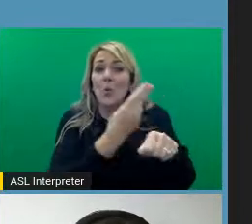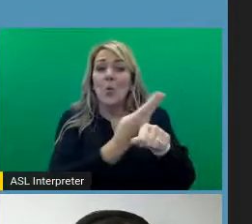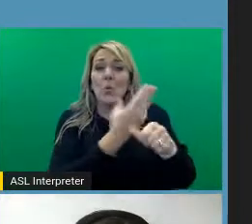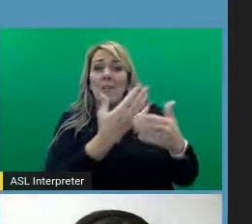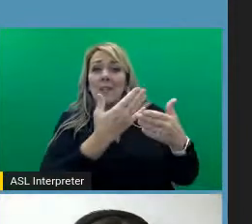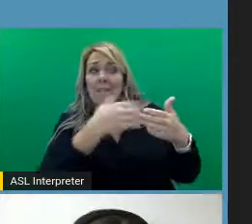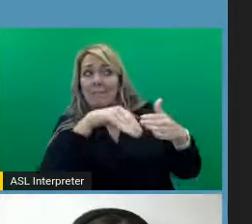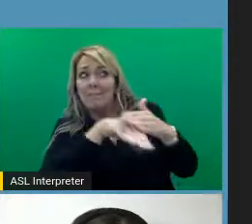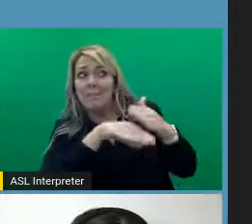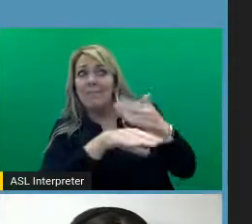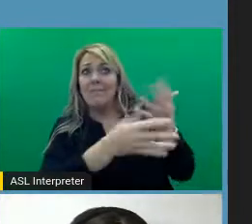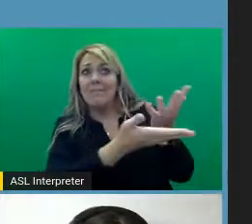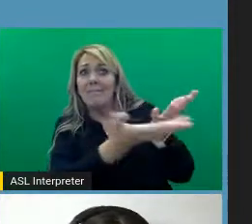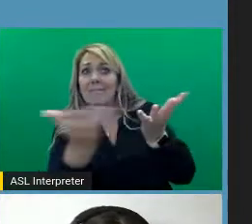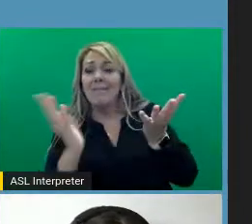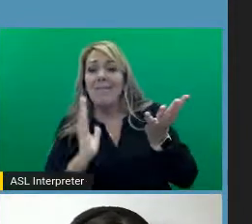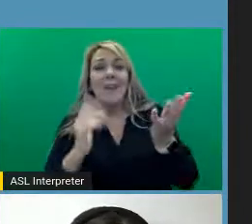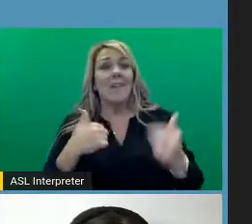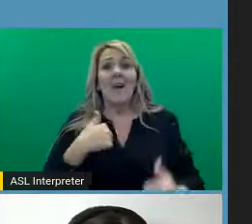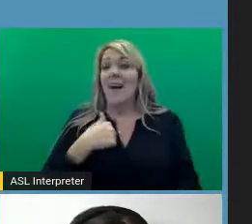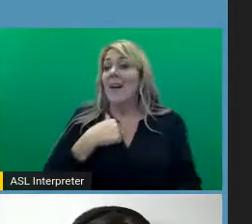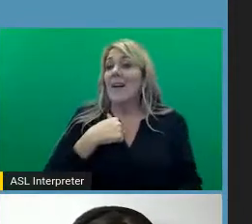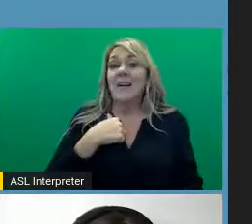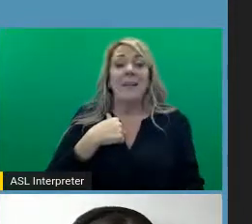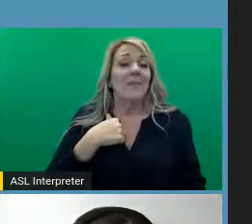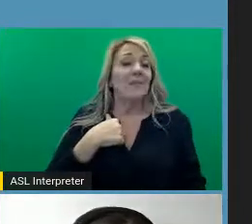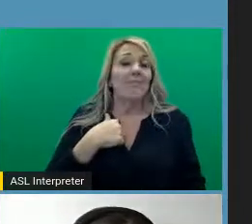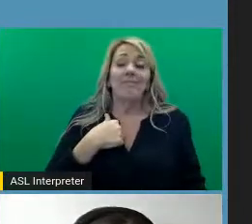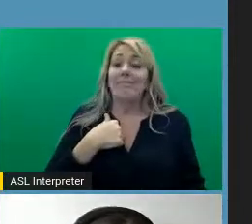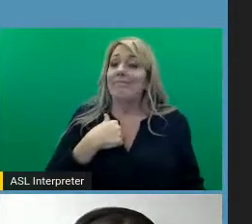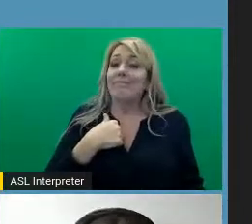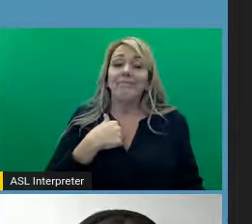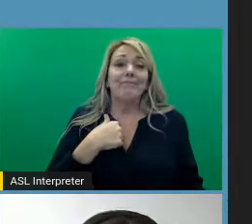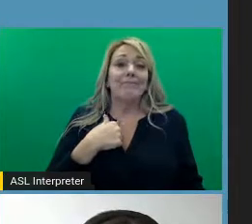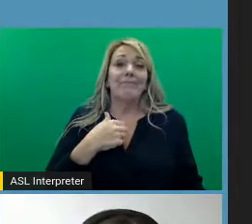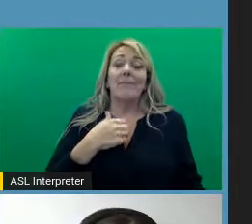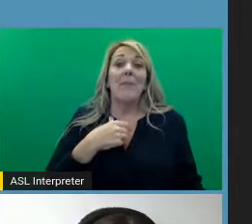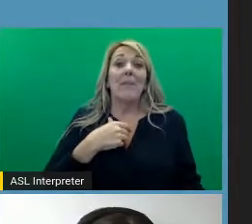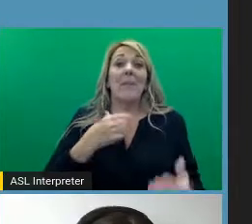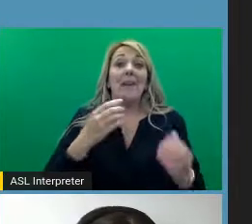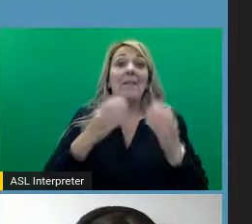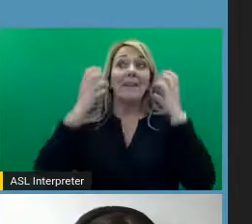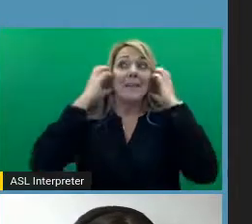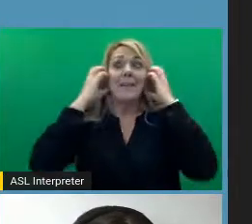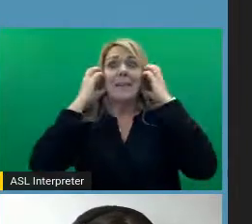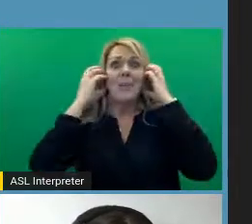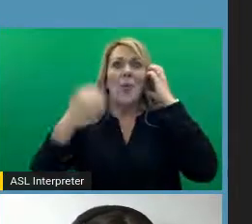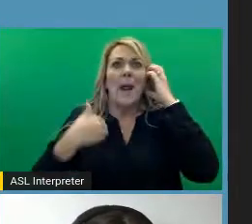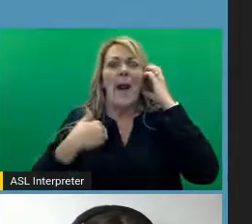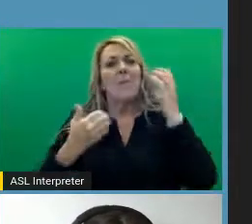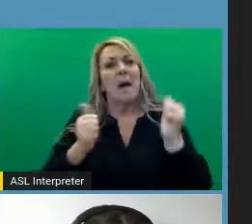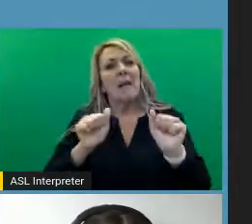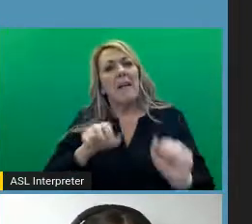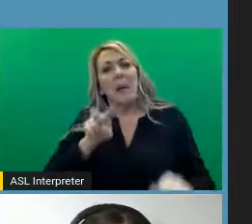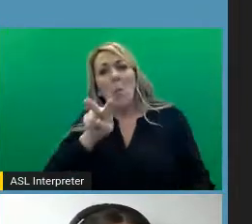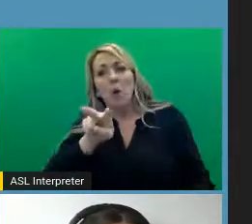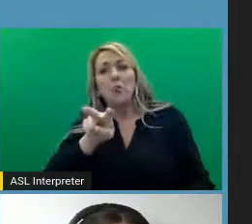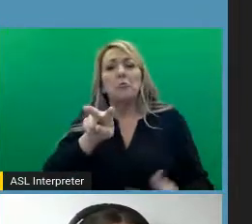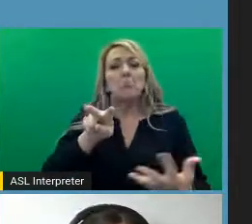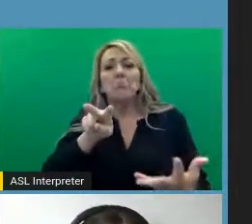everyone with these features. If I don't have, you know, my headphones with me, I can watch a video